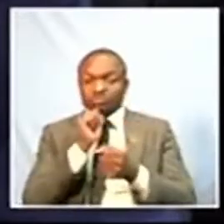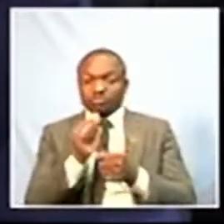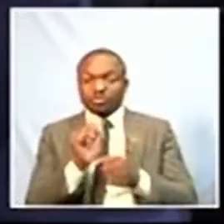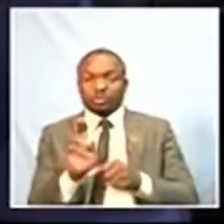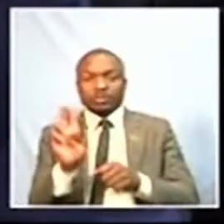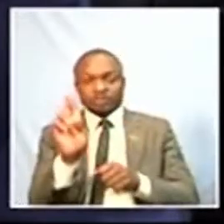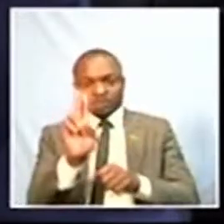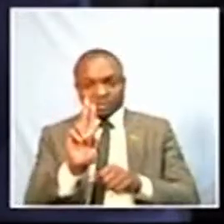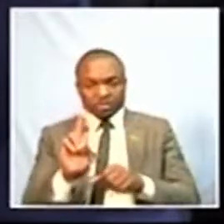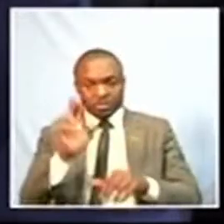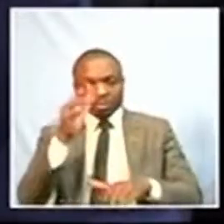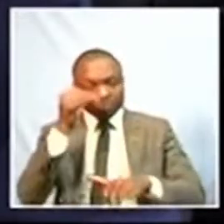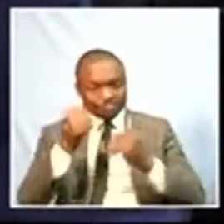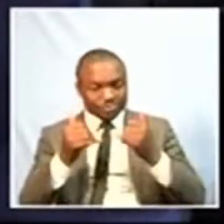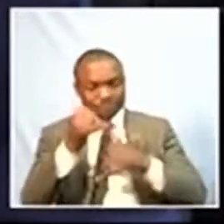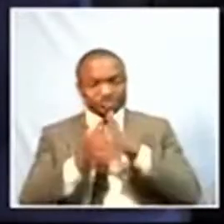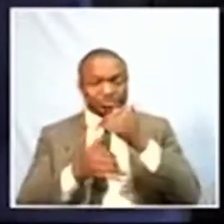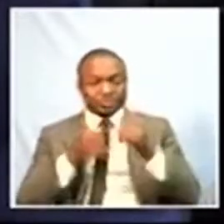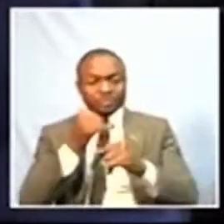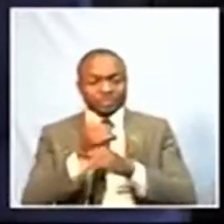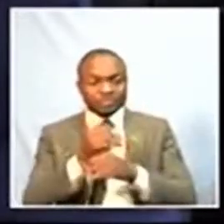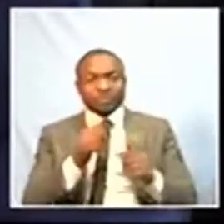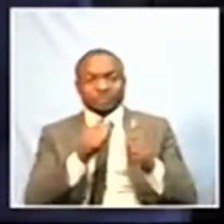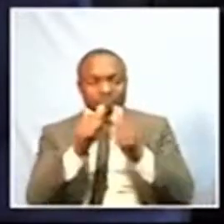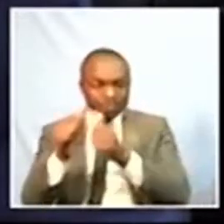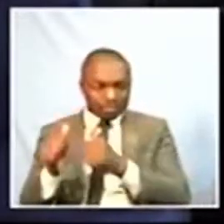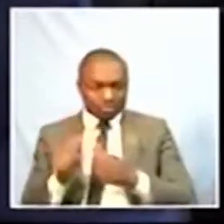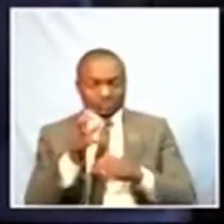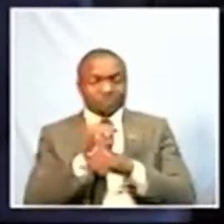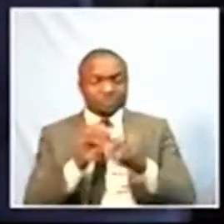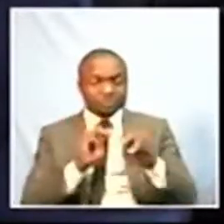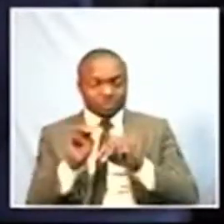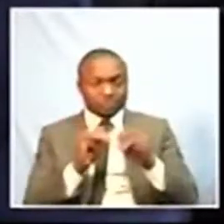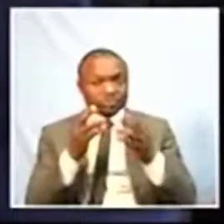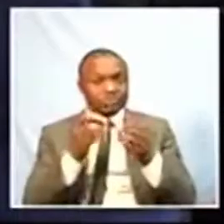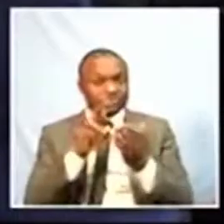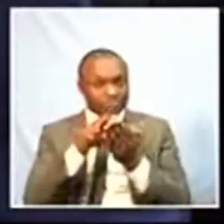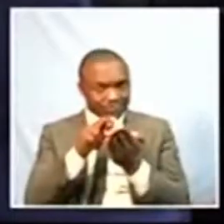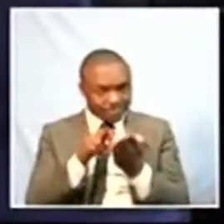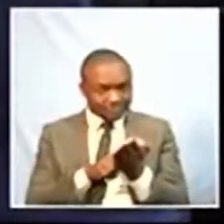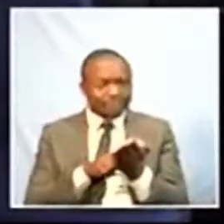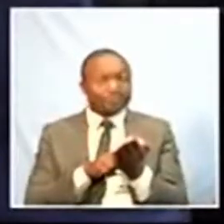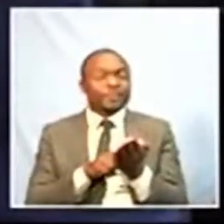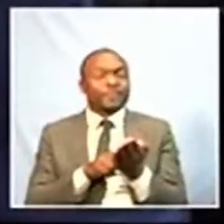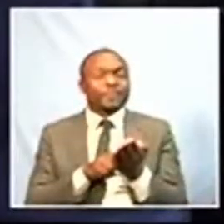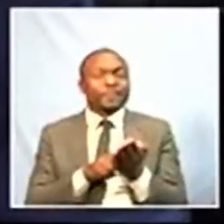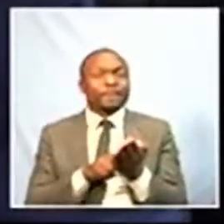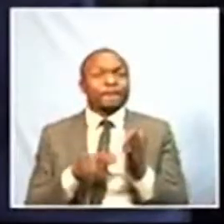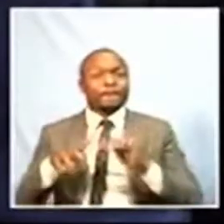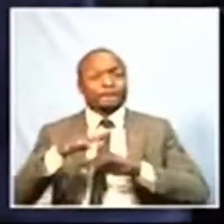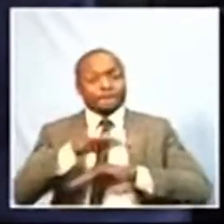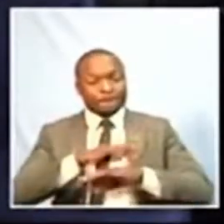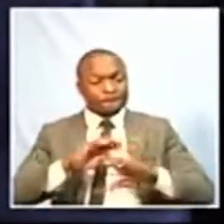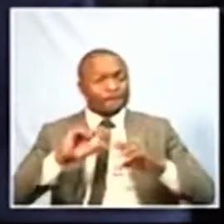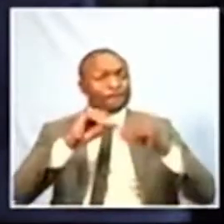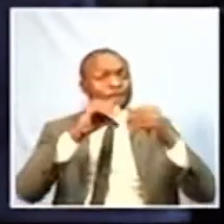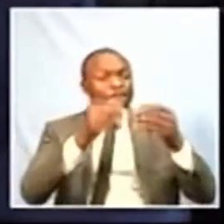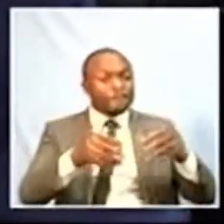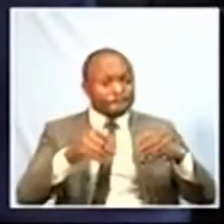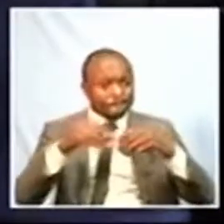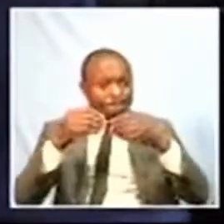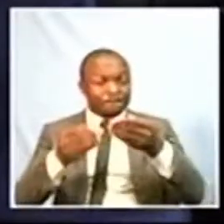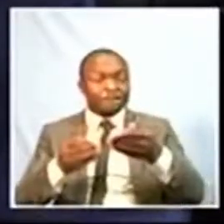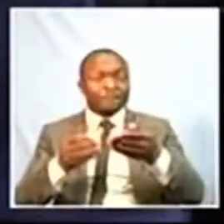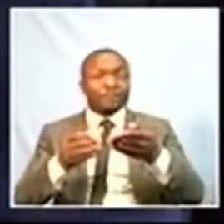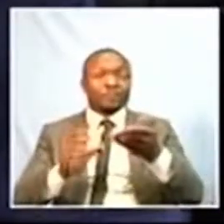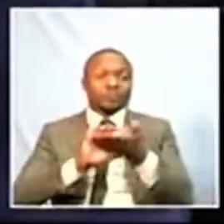the year. Action taken, they are saying management wishes to report that the over expenditure for CHOMA was due